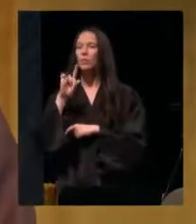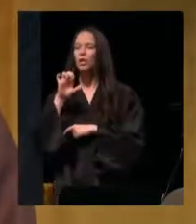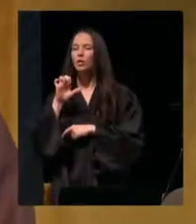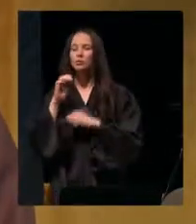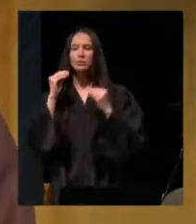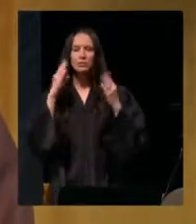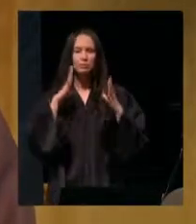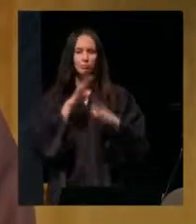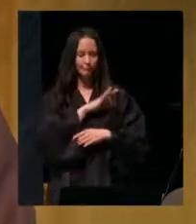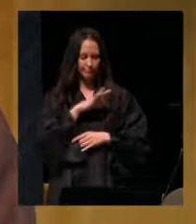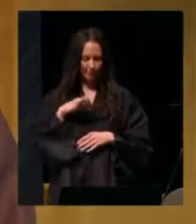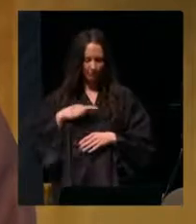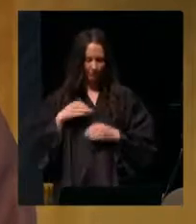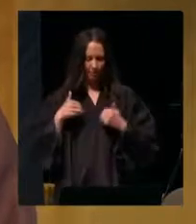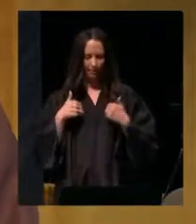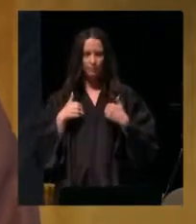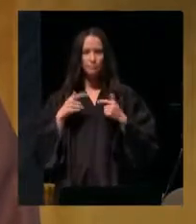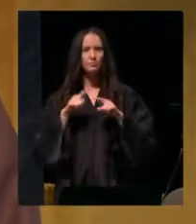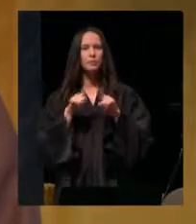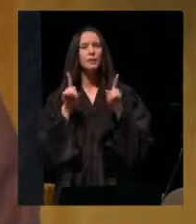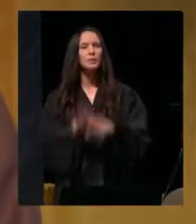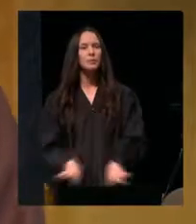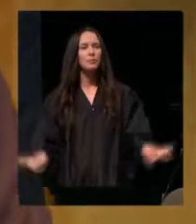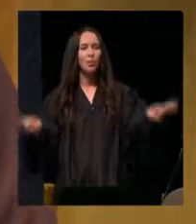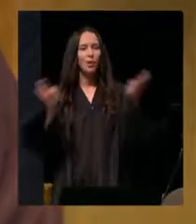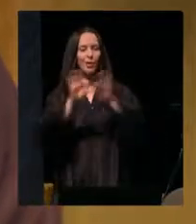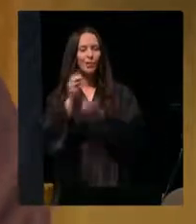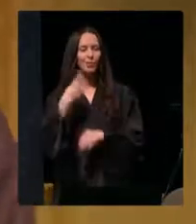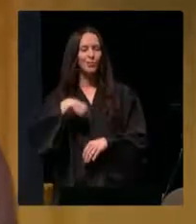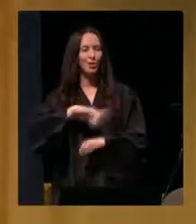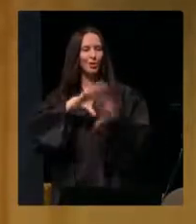importantly, we are the class of 2019.